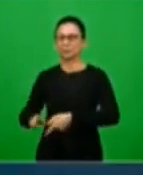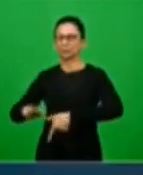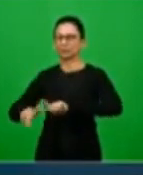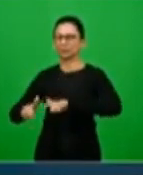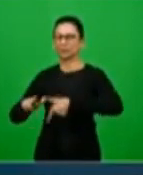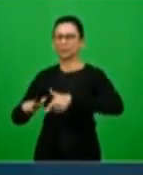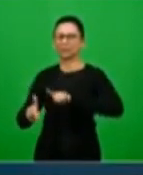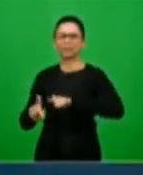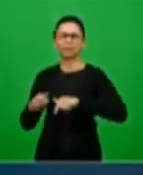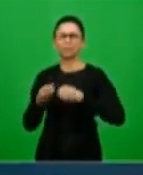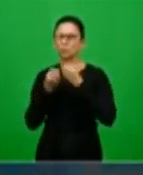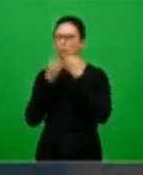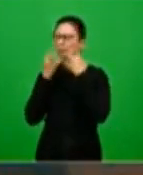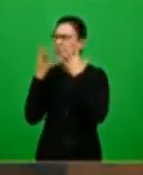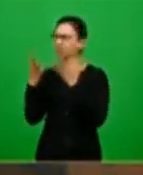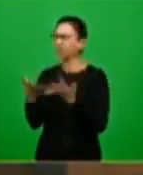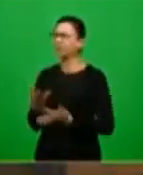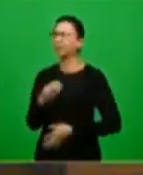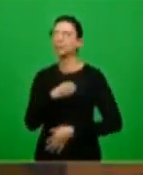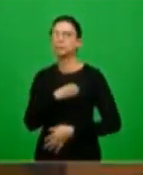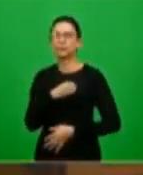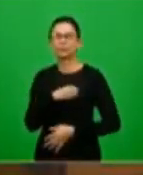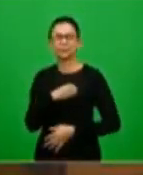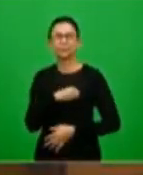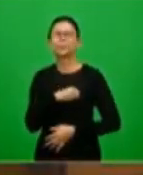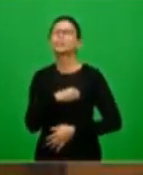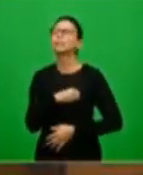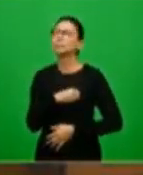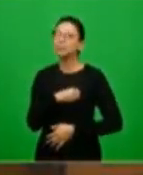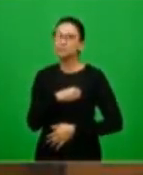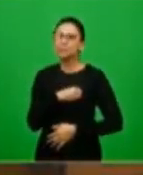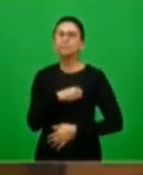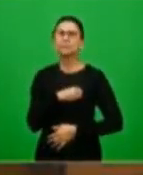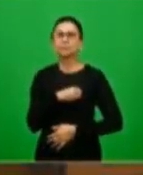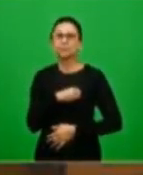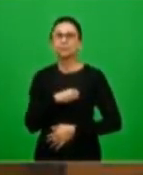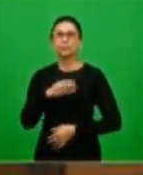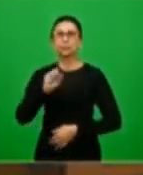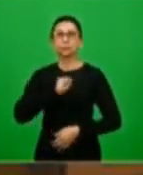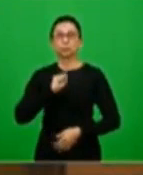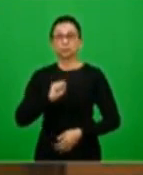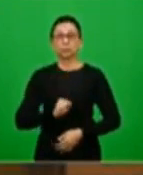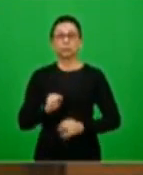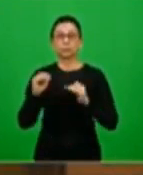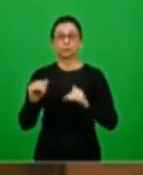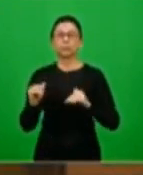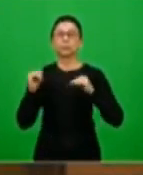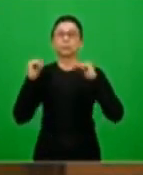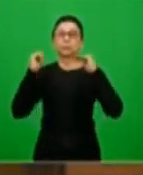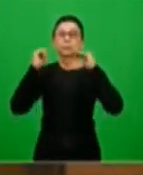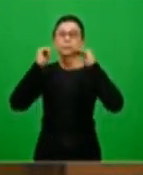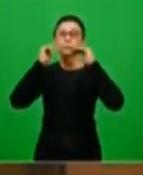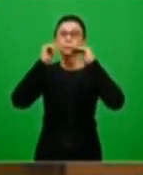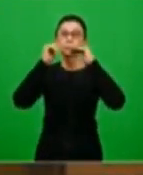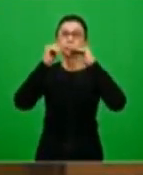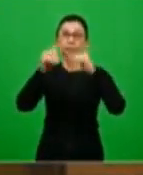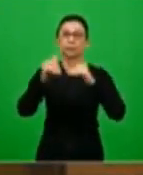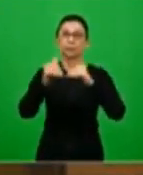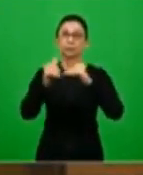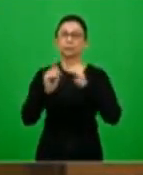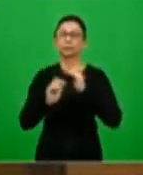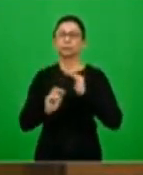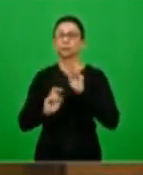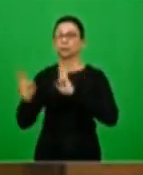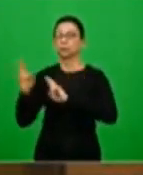in which the people of Israel had saw their sins being brought by the highest